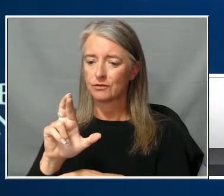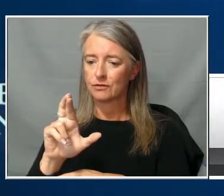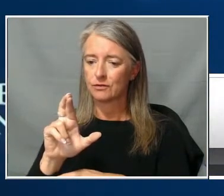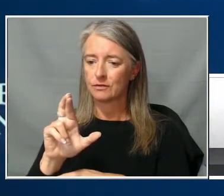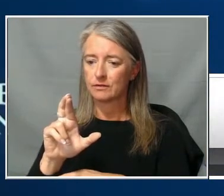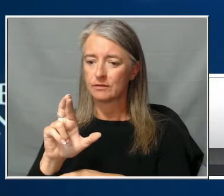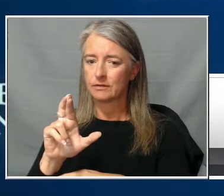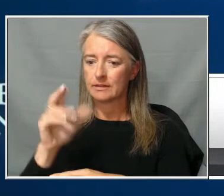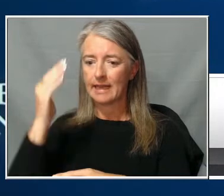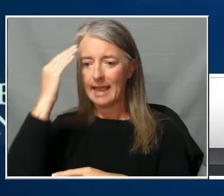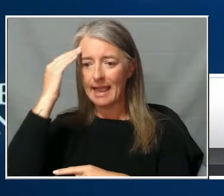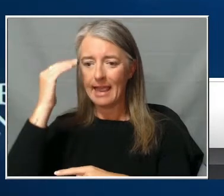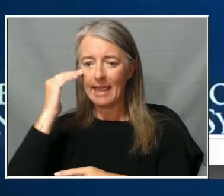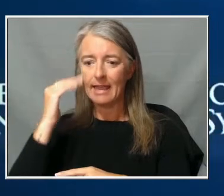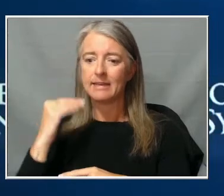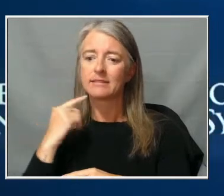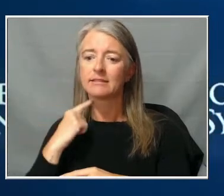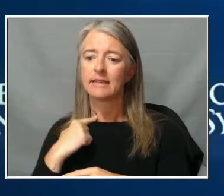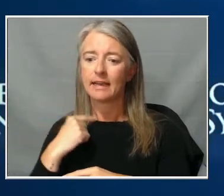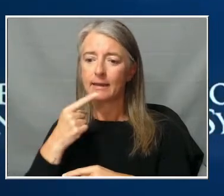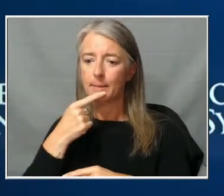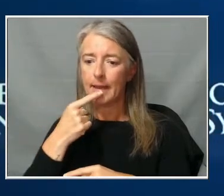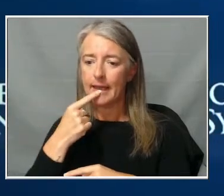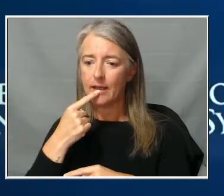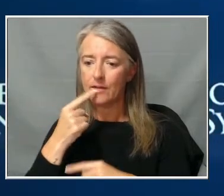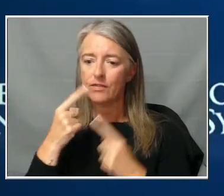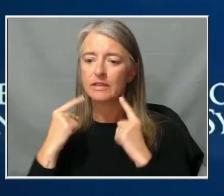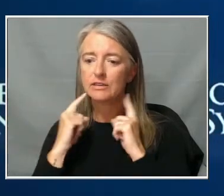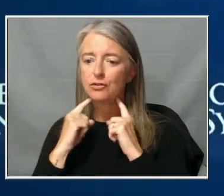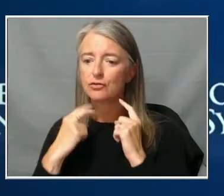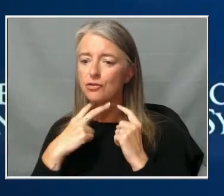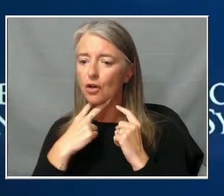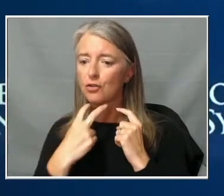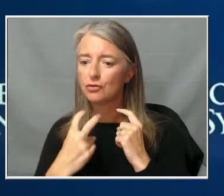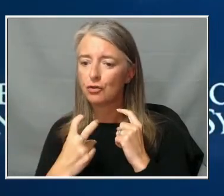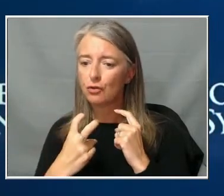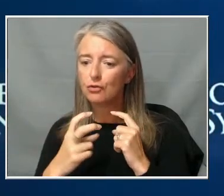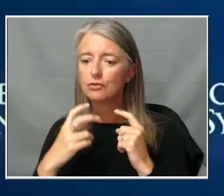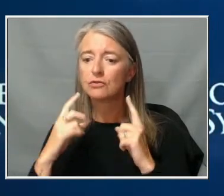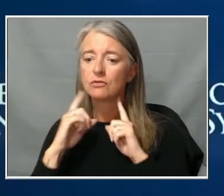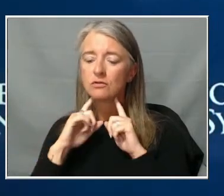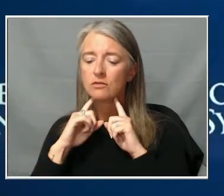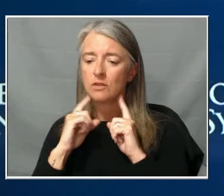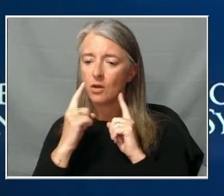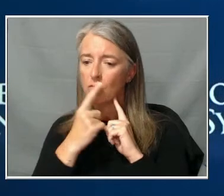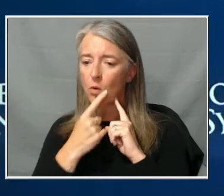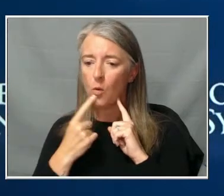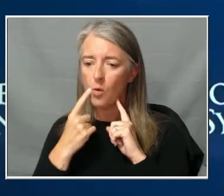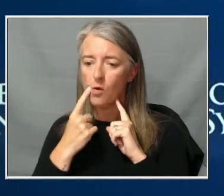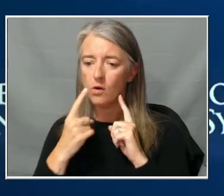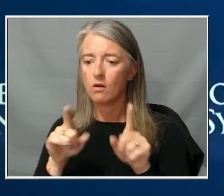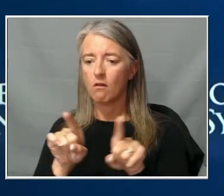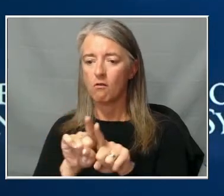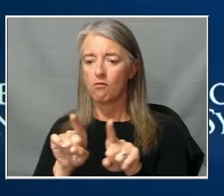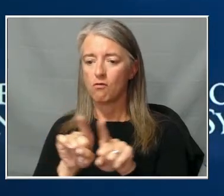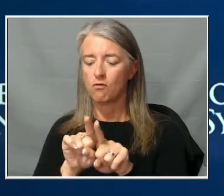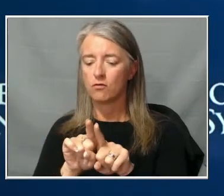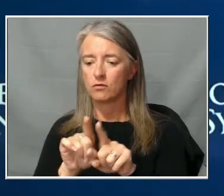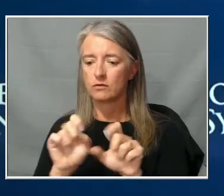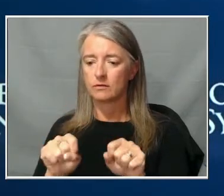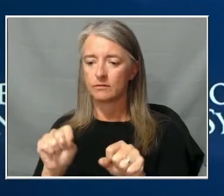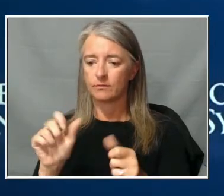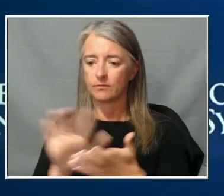neck, the mouth, the tonsils, the oral cavity, but it also causes